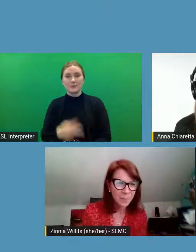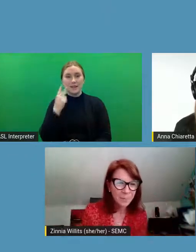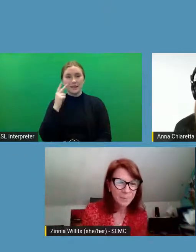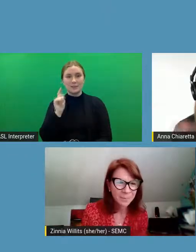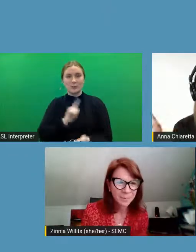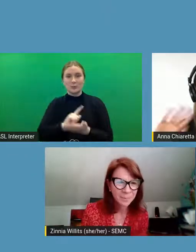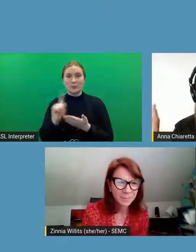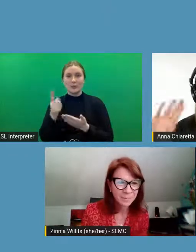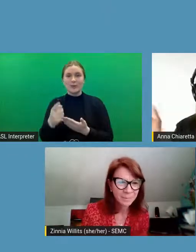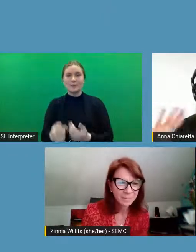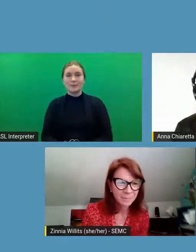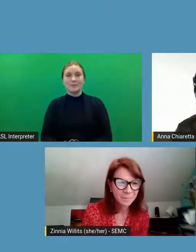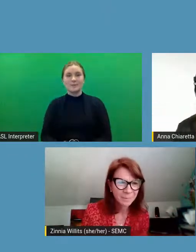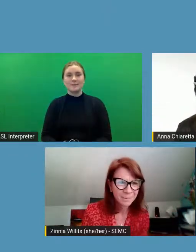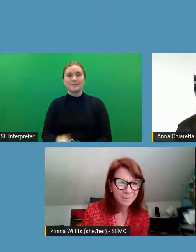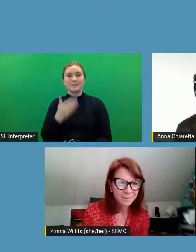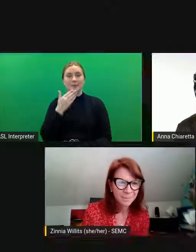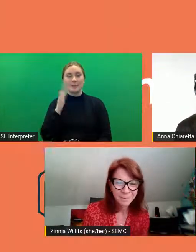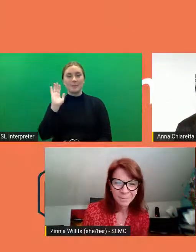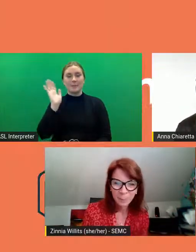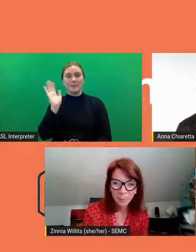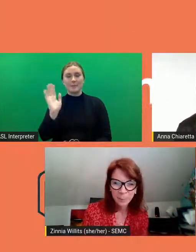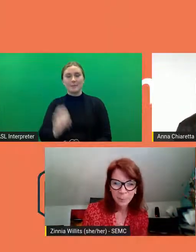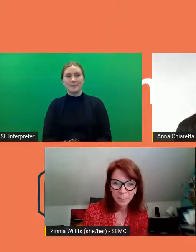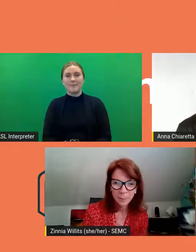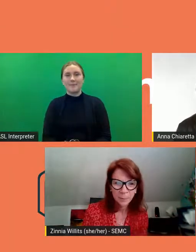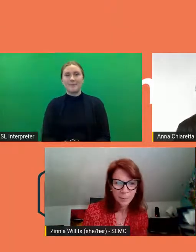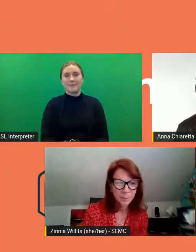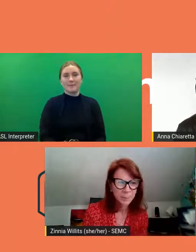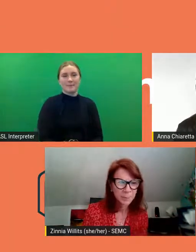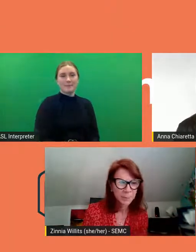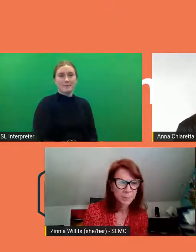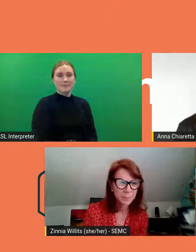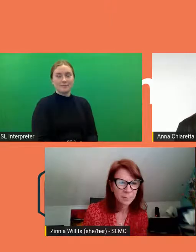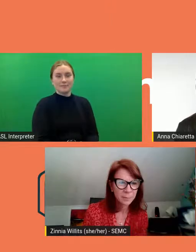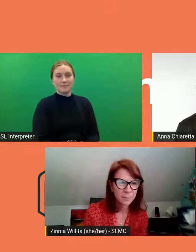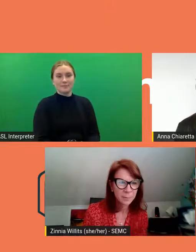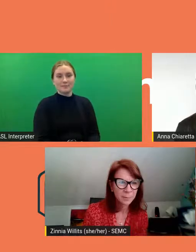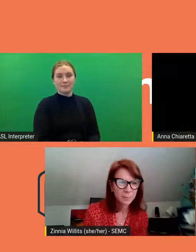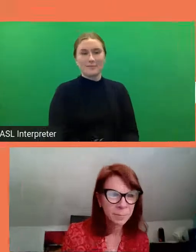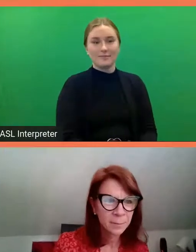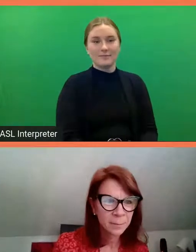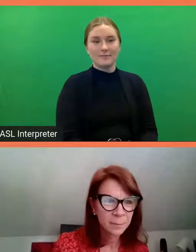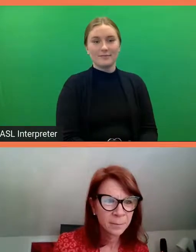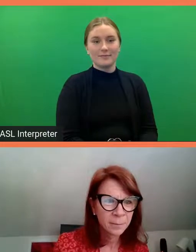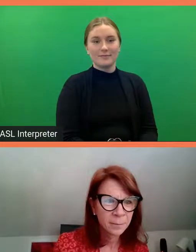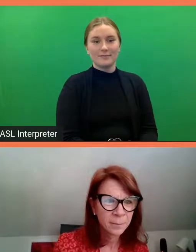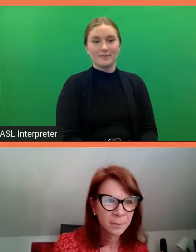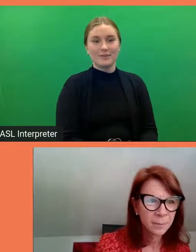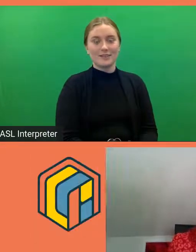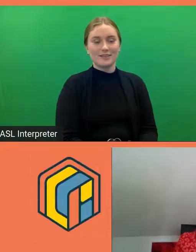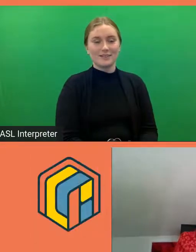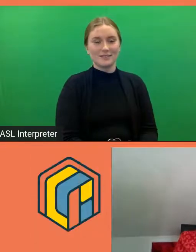Bye, everybody. Thank you. Thank you.